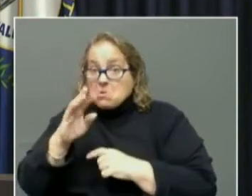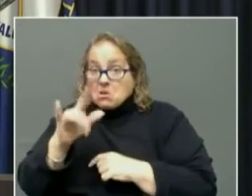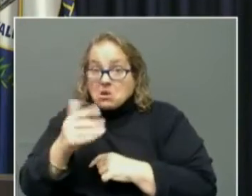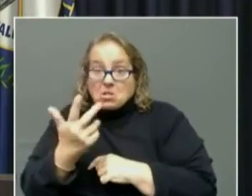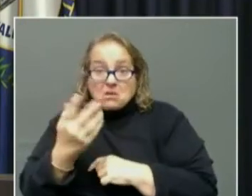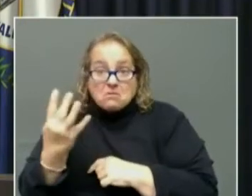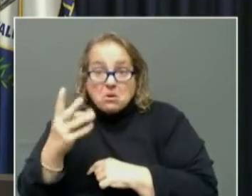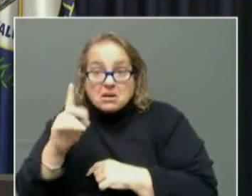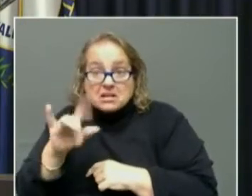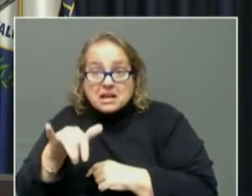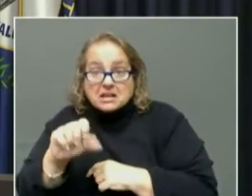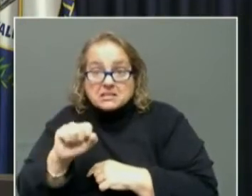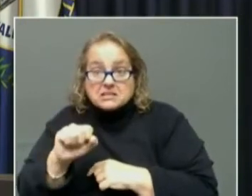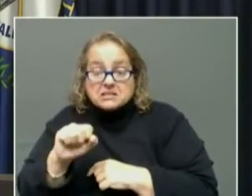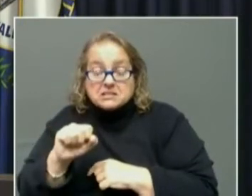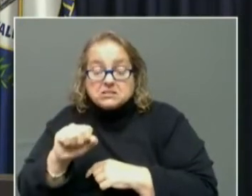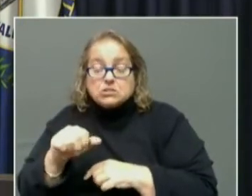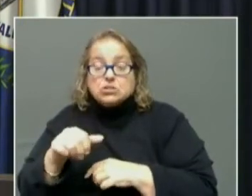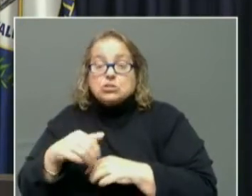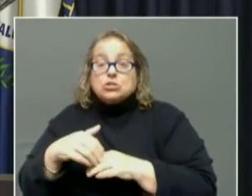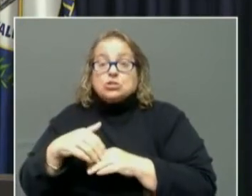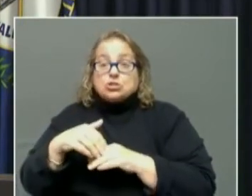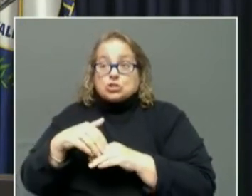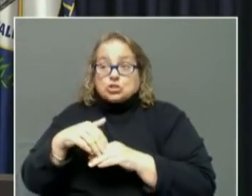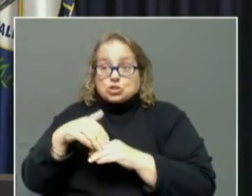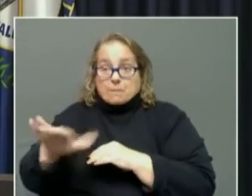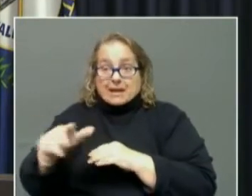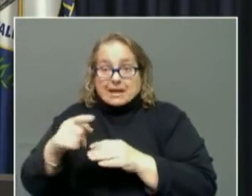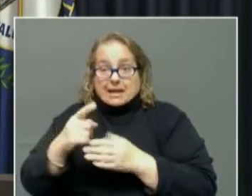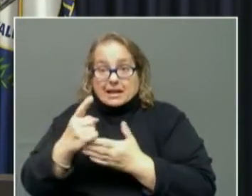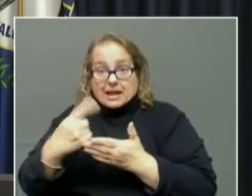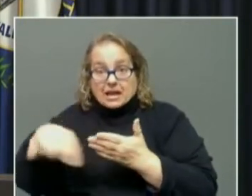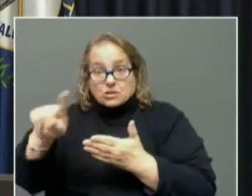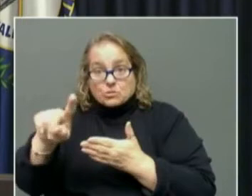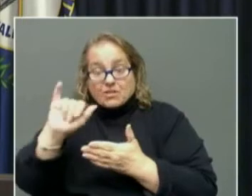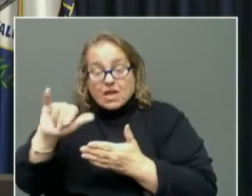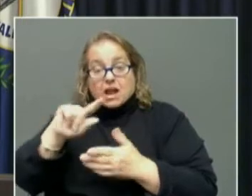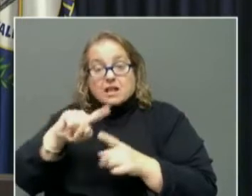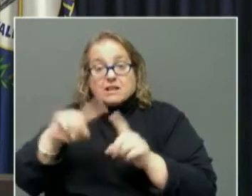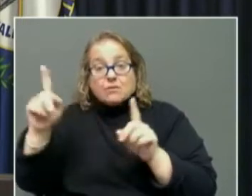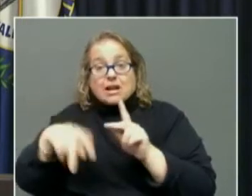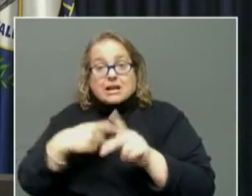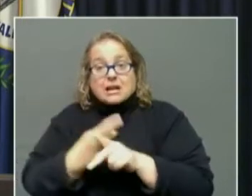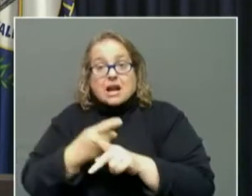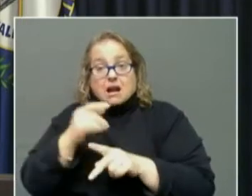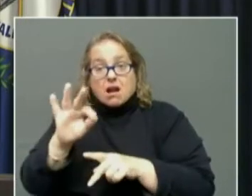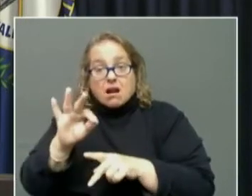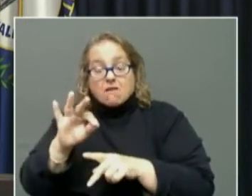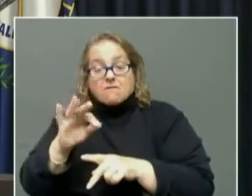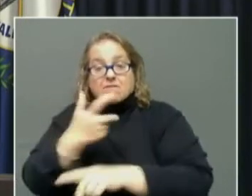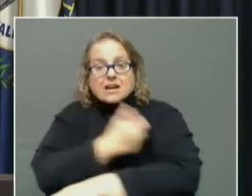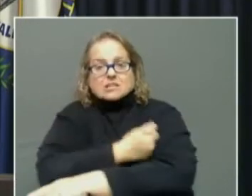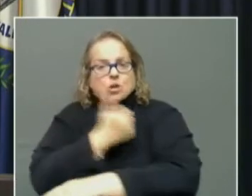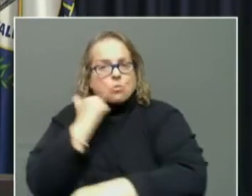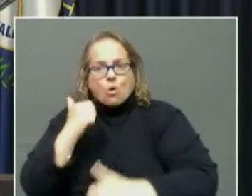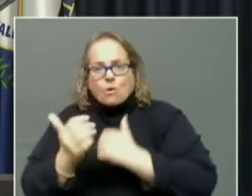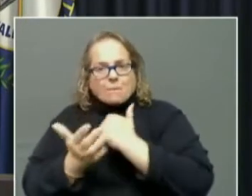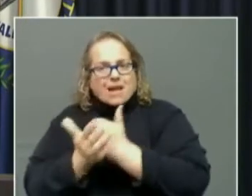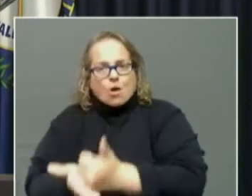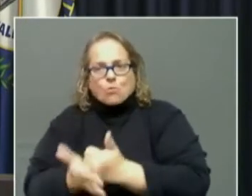days, shipping next week that other type of vaccine isn't going to be helpful to their program, how they have it set